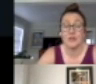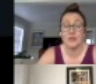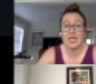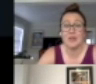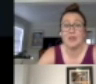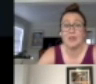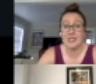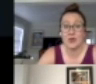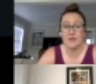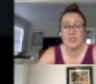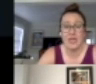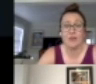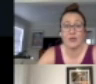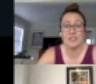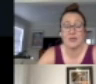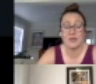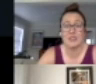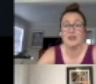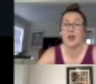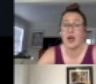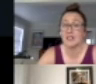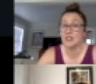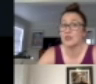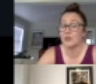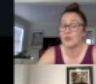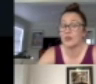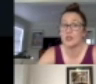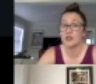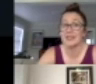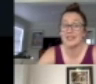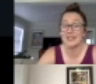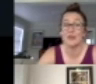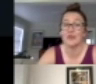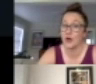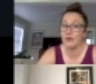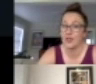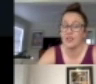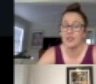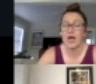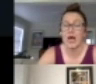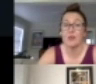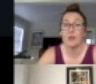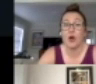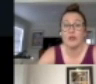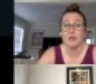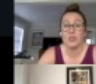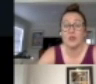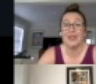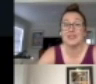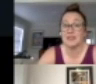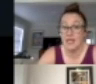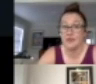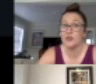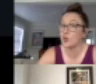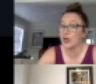Phoning is really going to be the best way for us to have real substantive conversations with folks during this time of COVID. We will also be